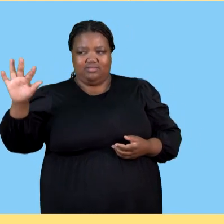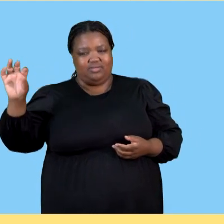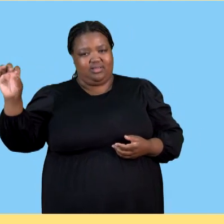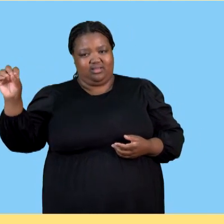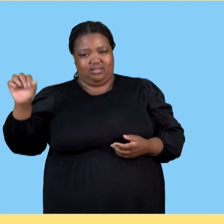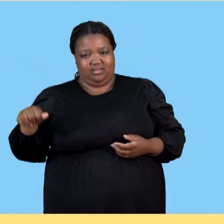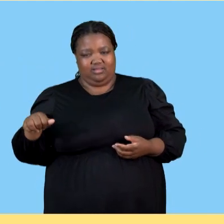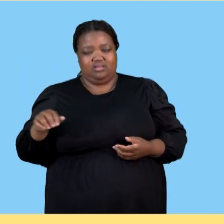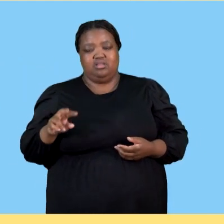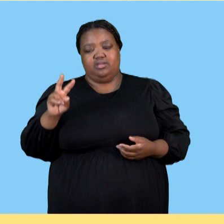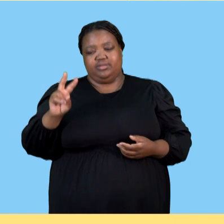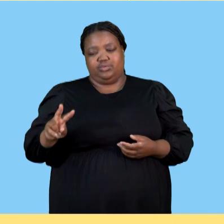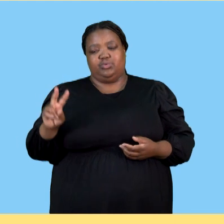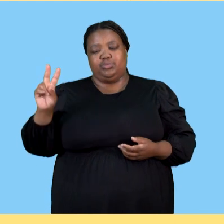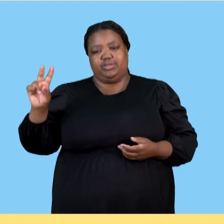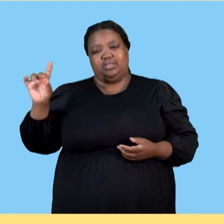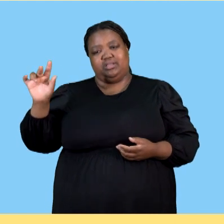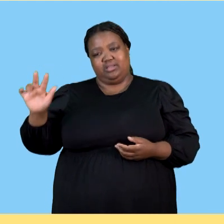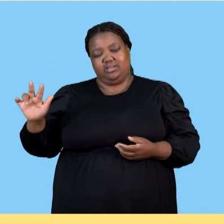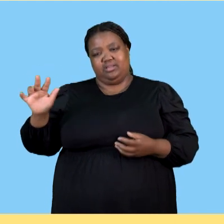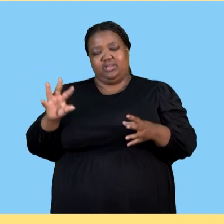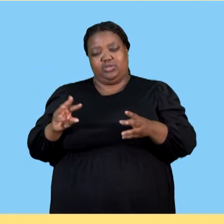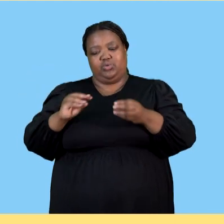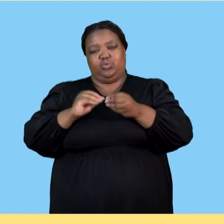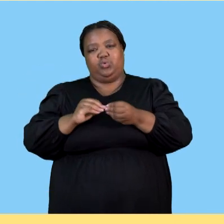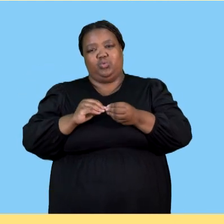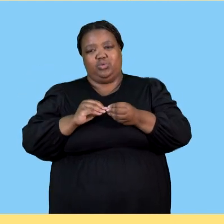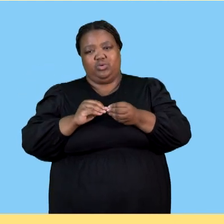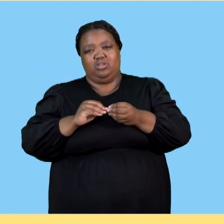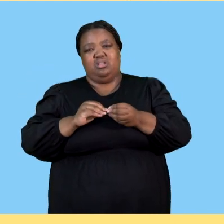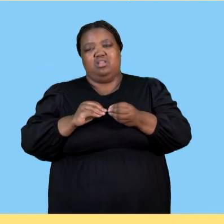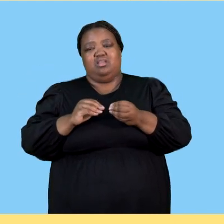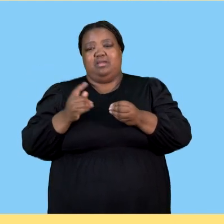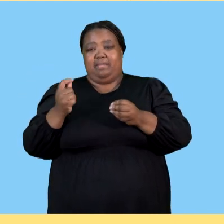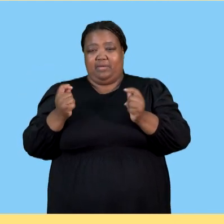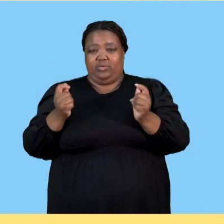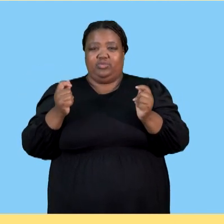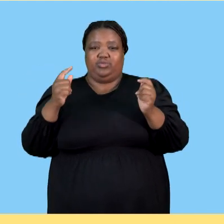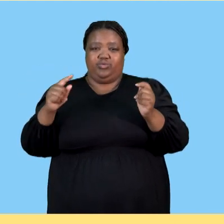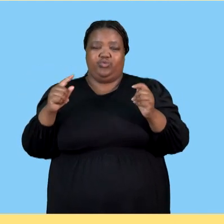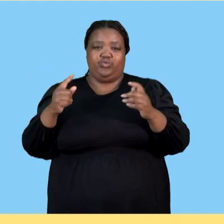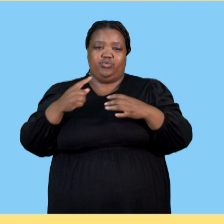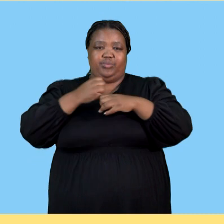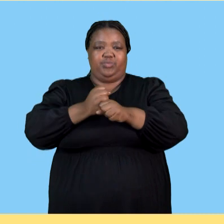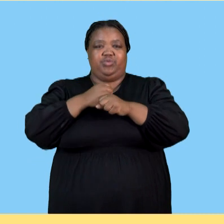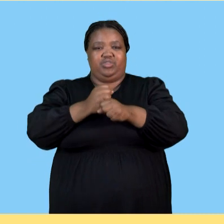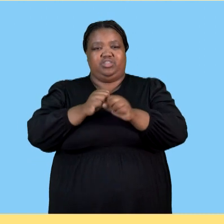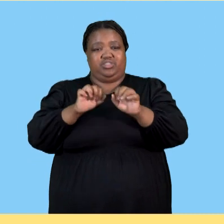228,500. The 228 therefore becomes the total cost of production for